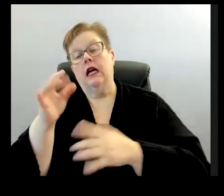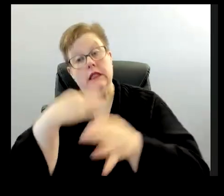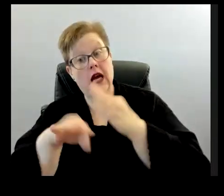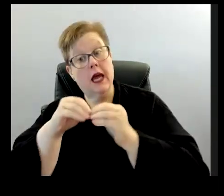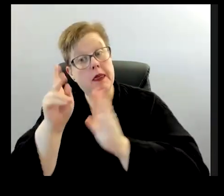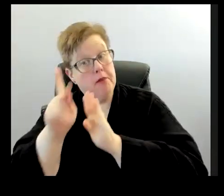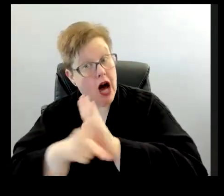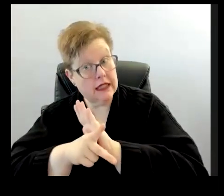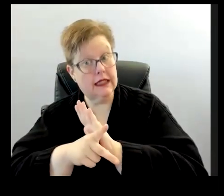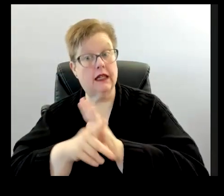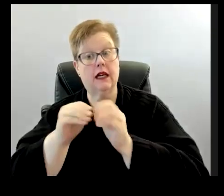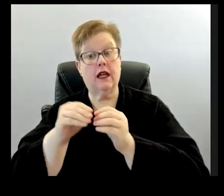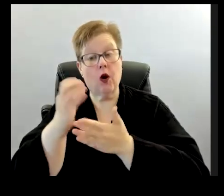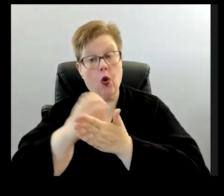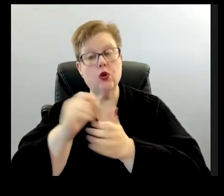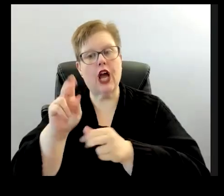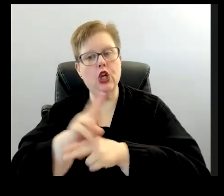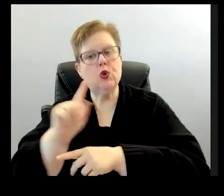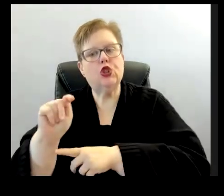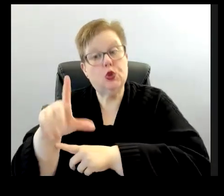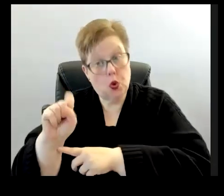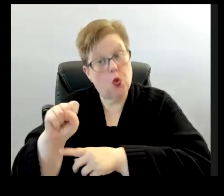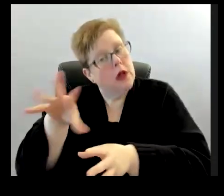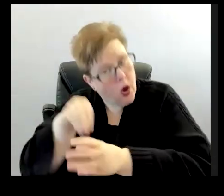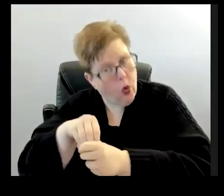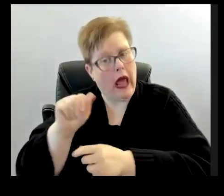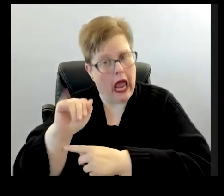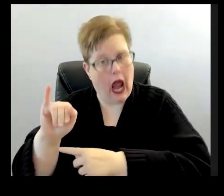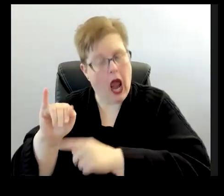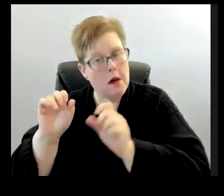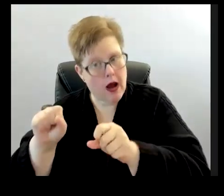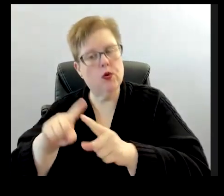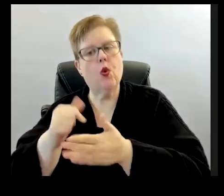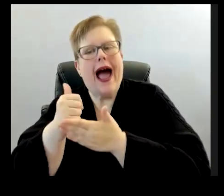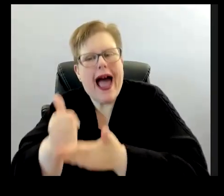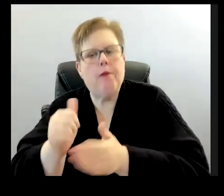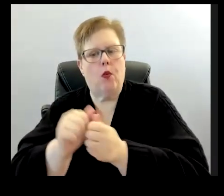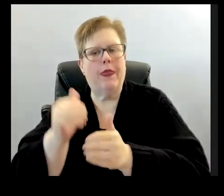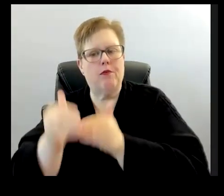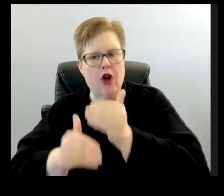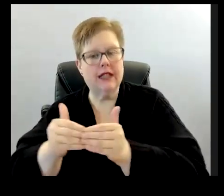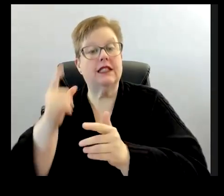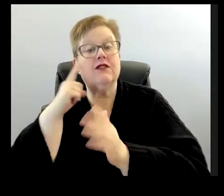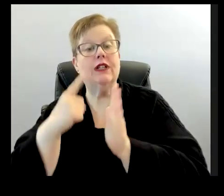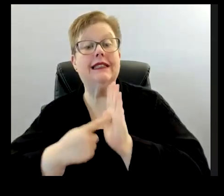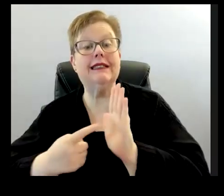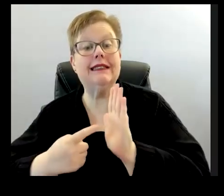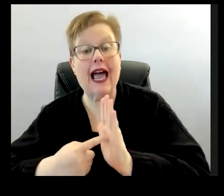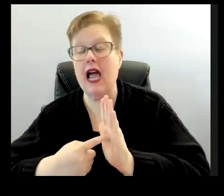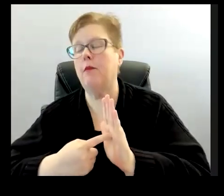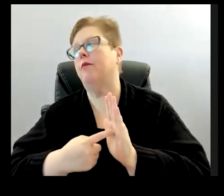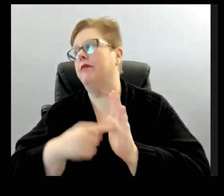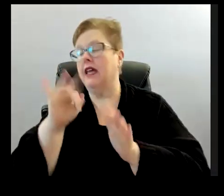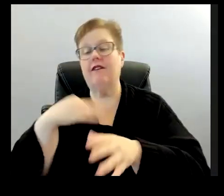that you can use tools, potentially including AI, to help with the process. So, for example, if